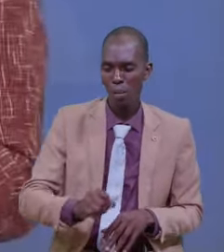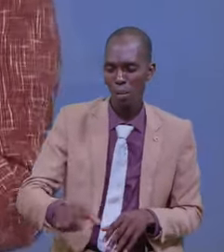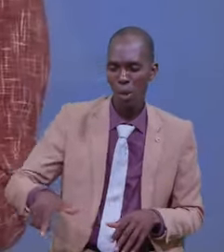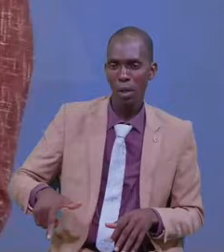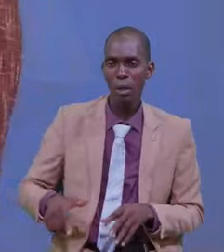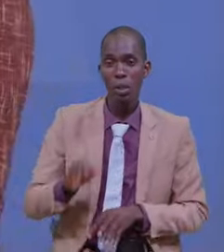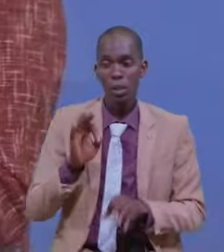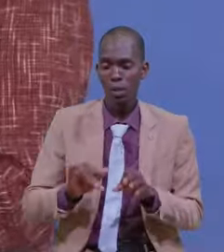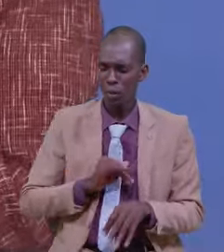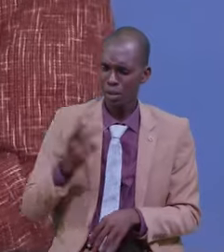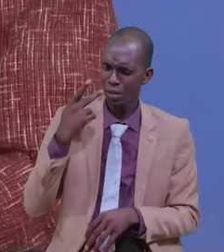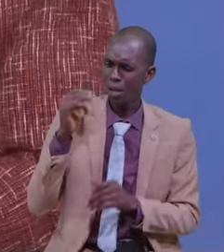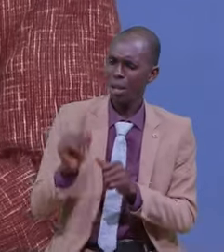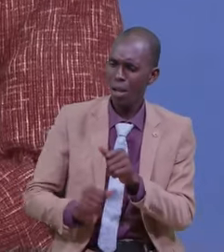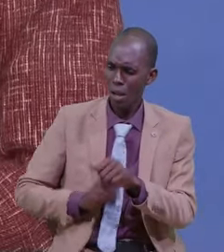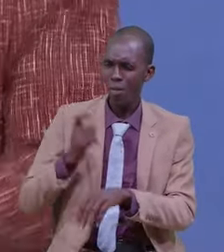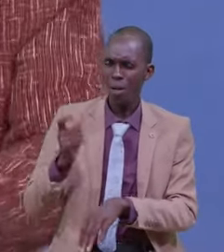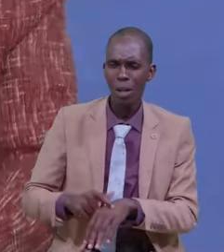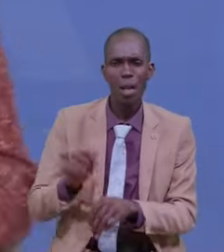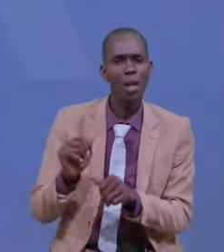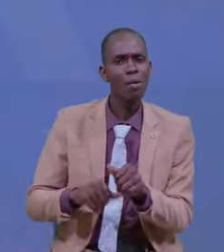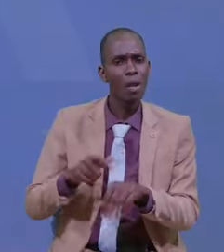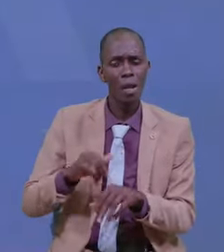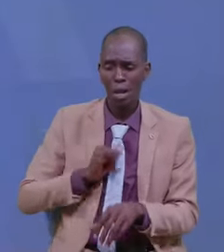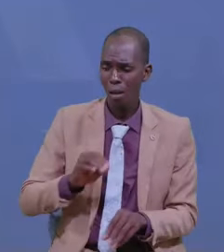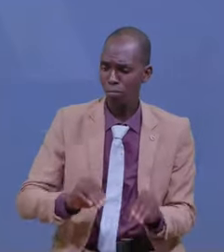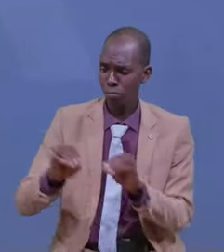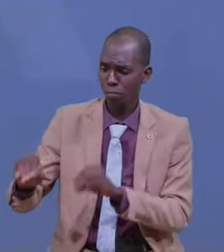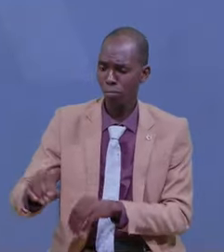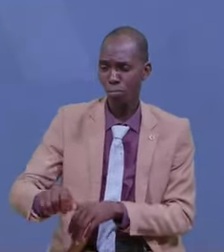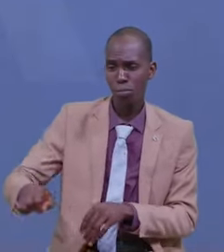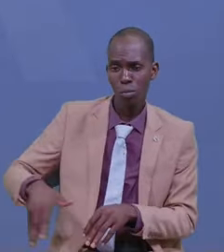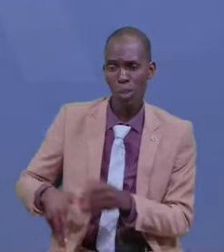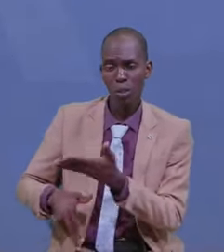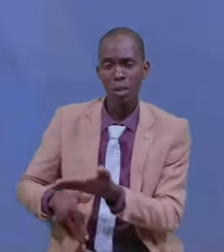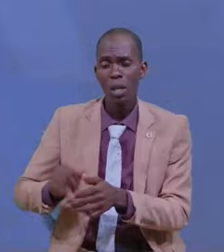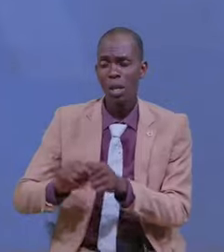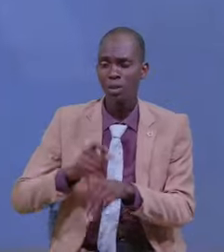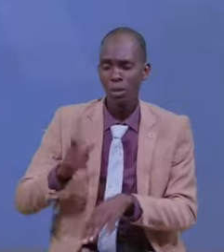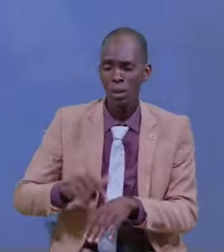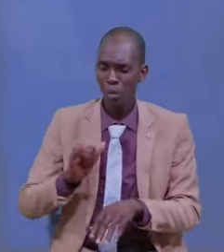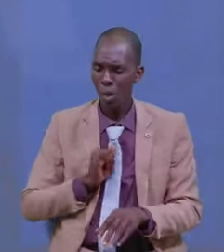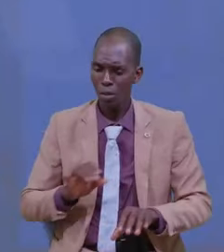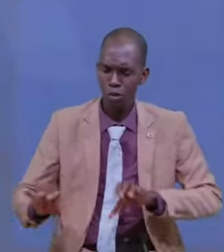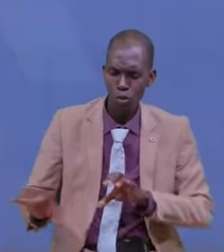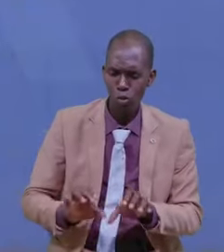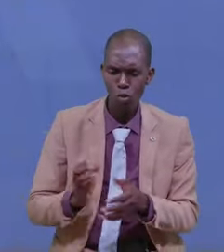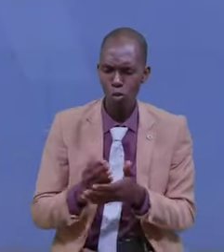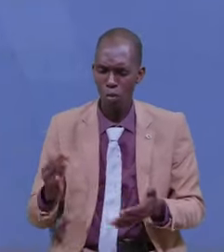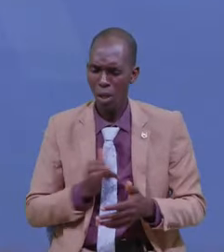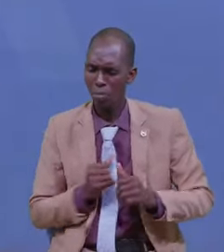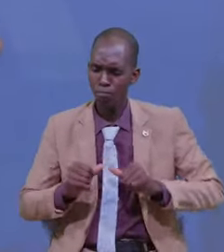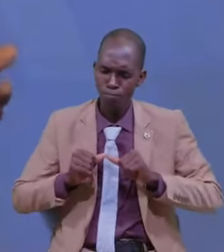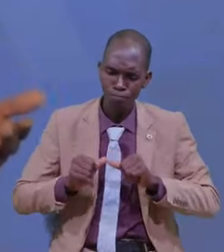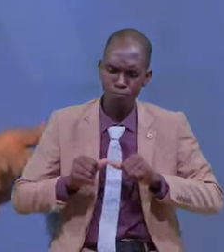every time, all the seed I've been planting, all the efforts I've been making, and I